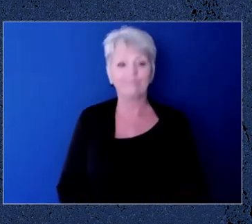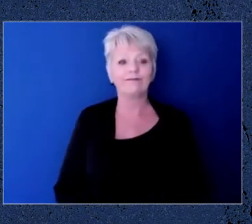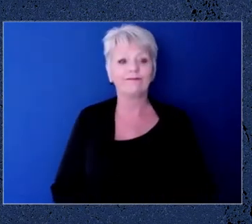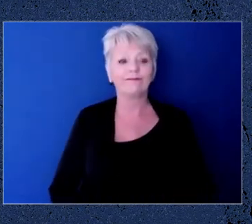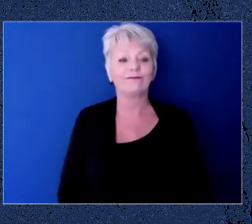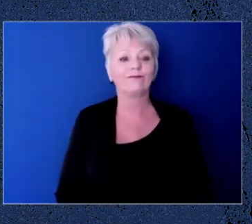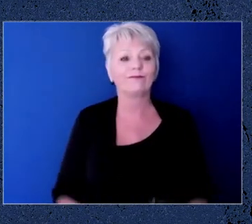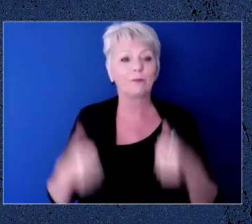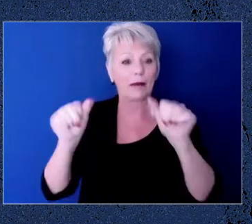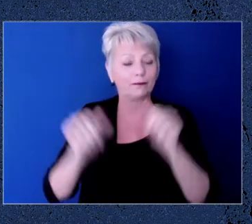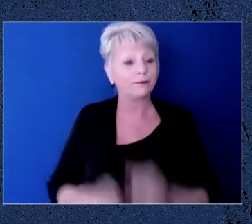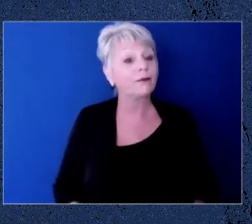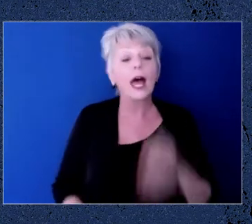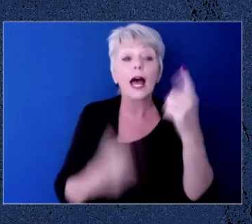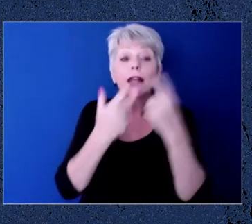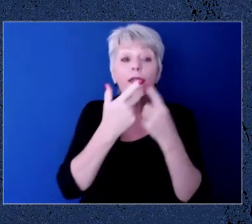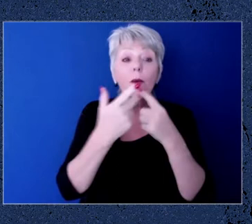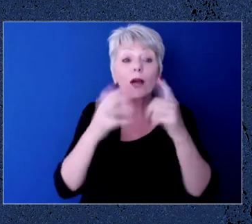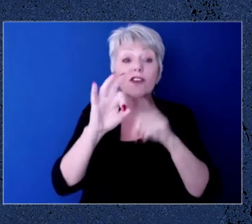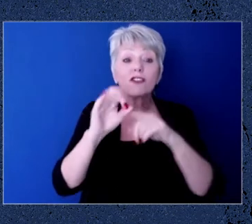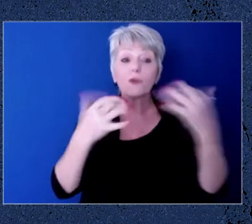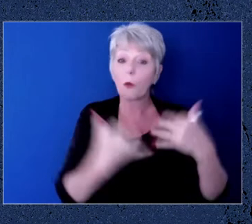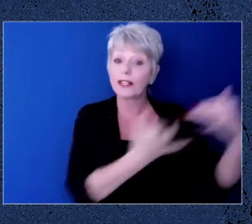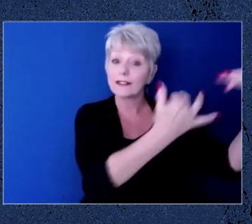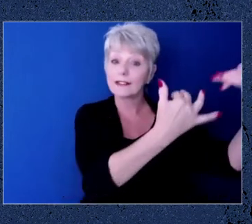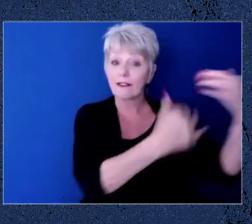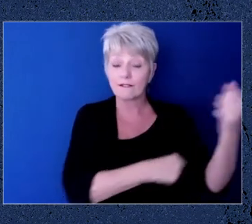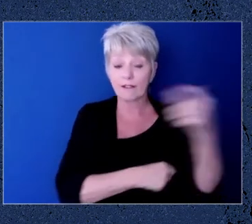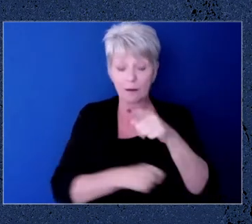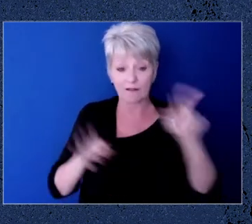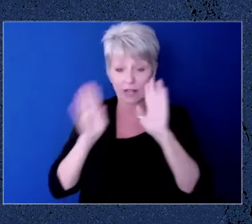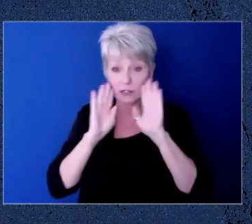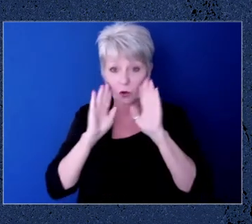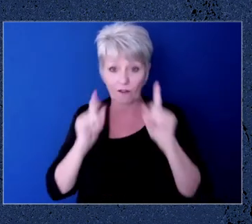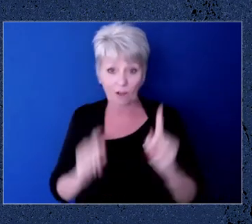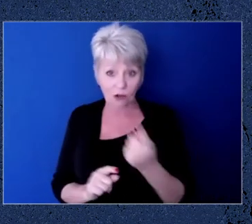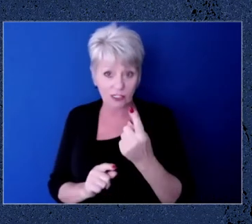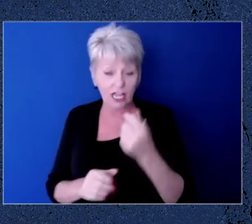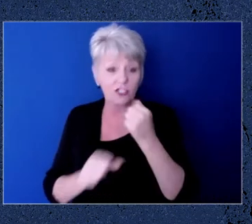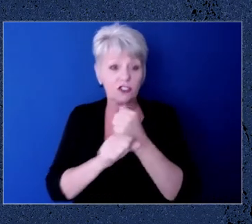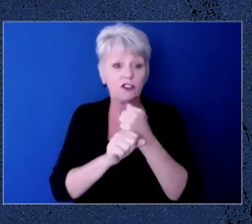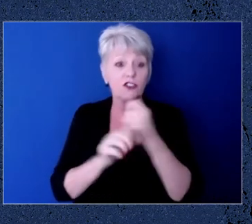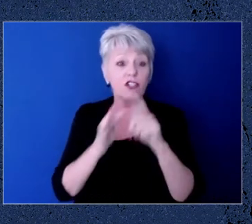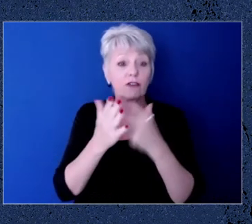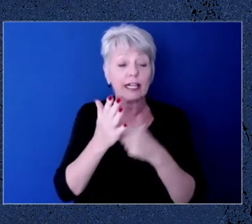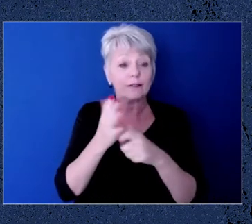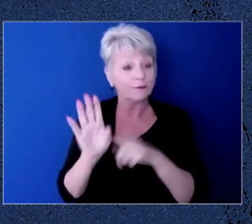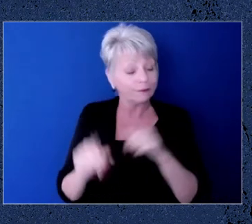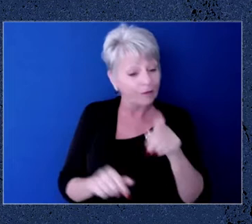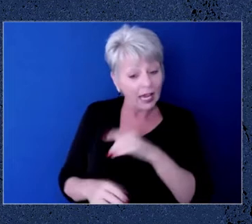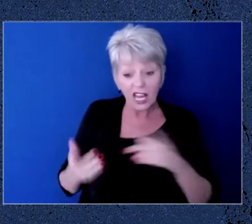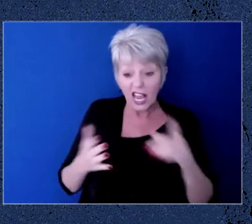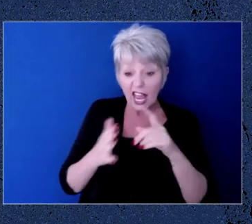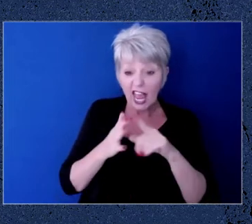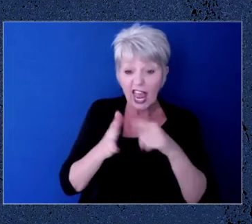We had another question from the audience, but I'll get a Facebook one first from Jerry. Thanks, Jerry. Is exploitation